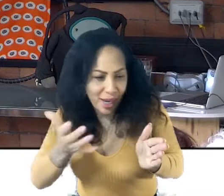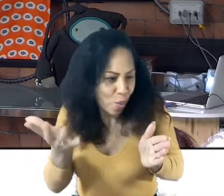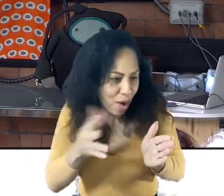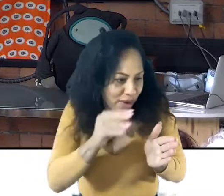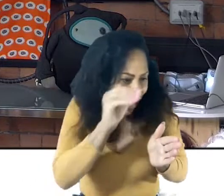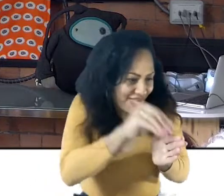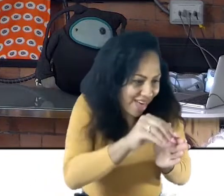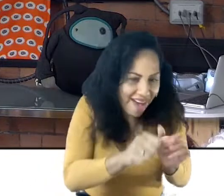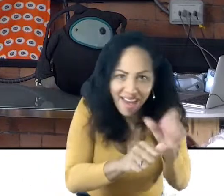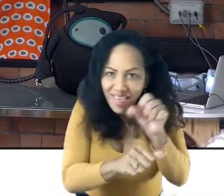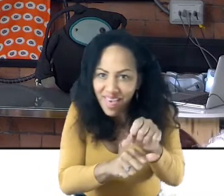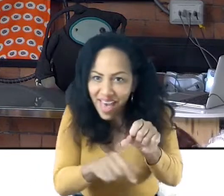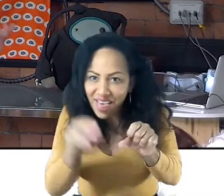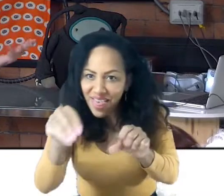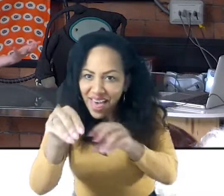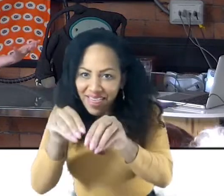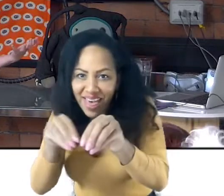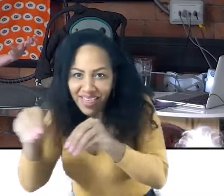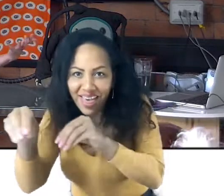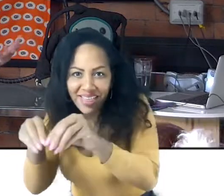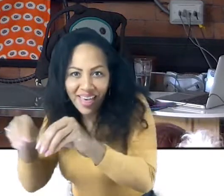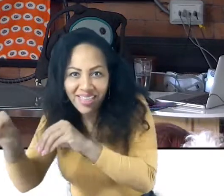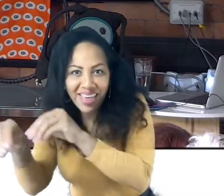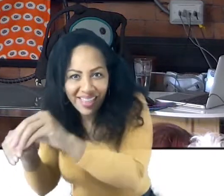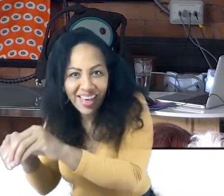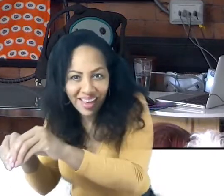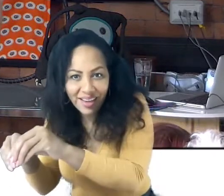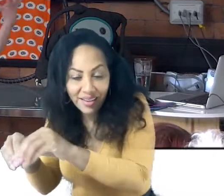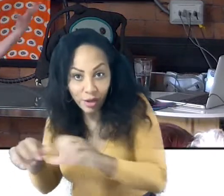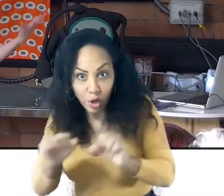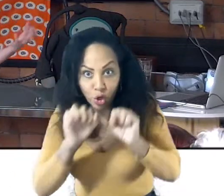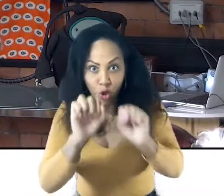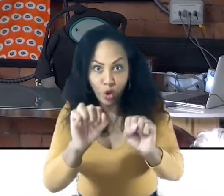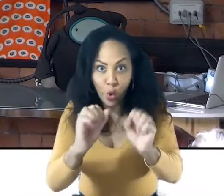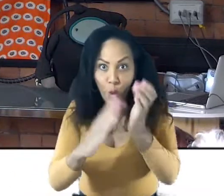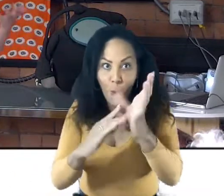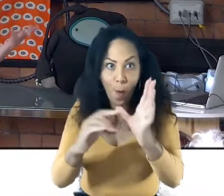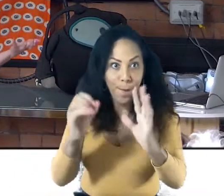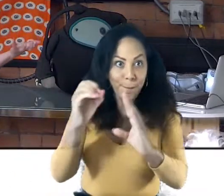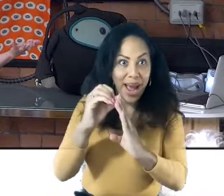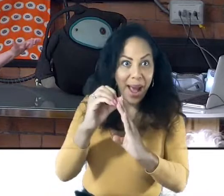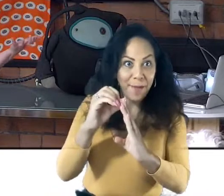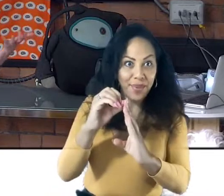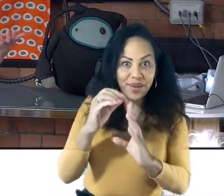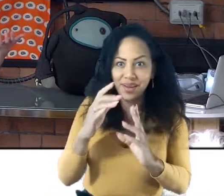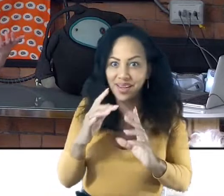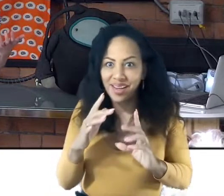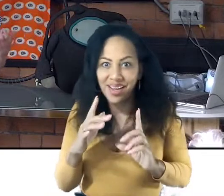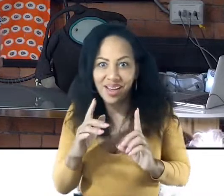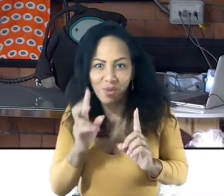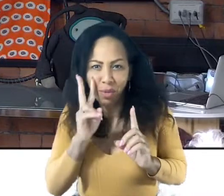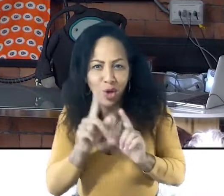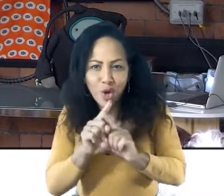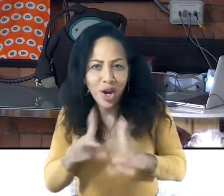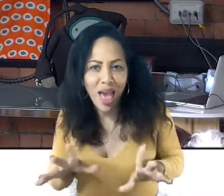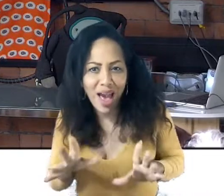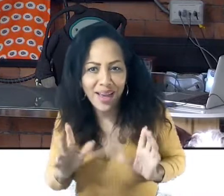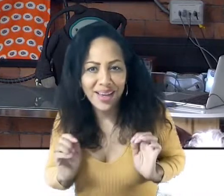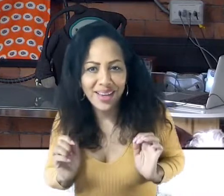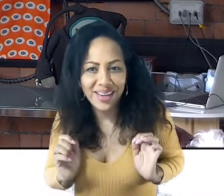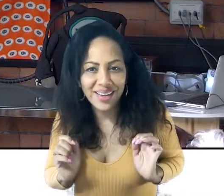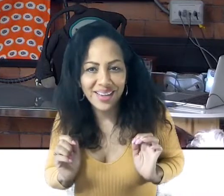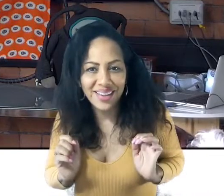to you that are meaningful? And how would your map then come? What would it look like? Would it be